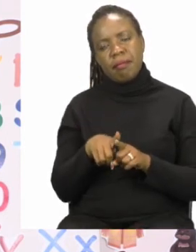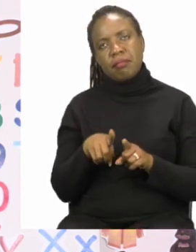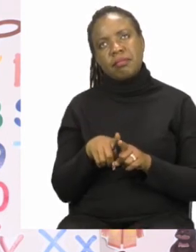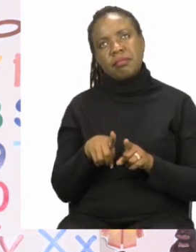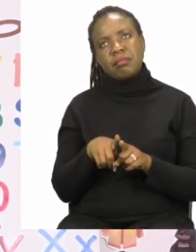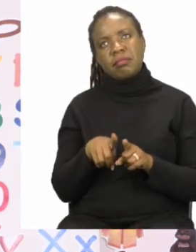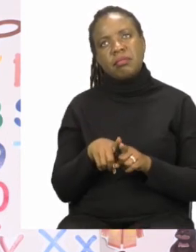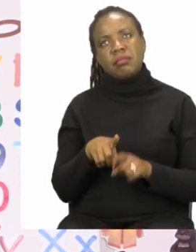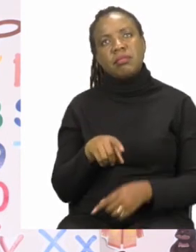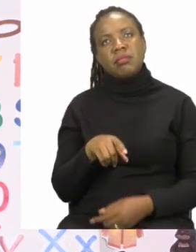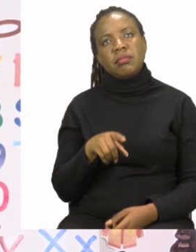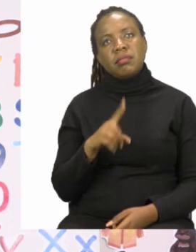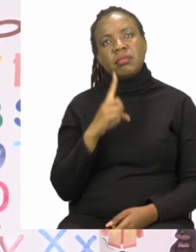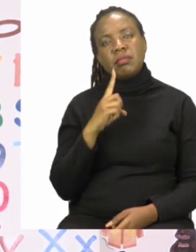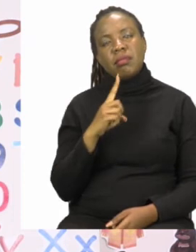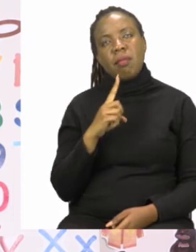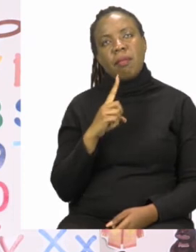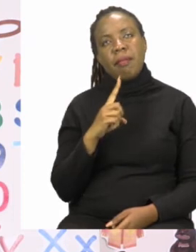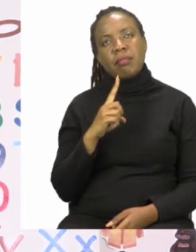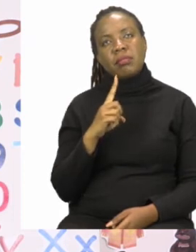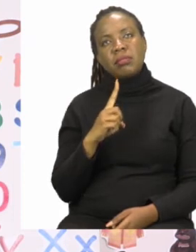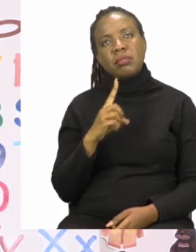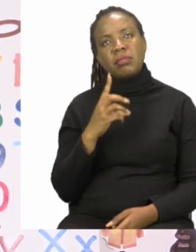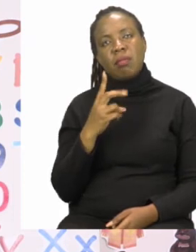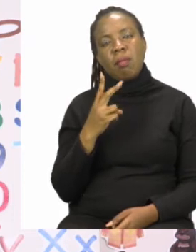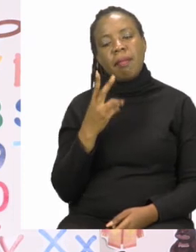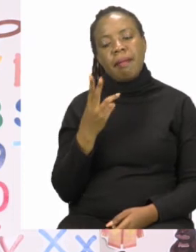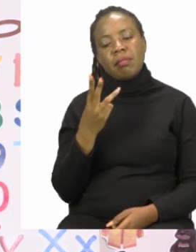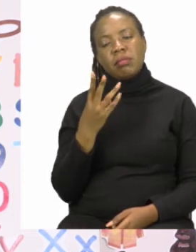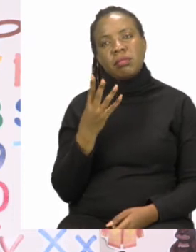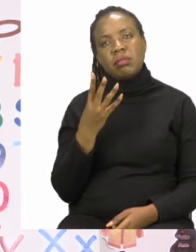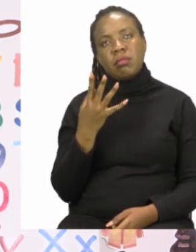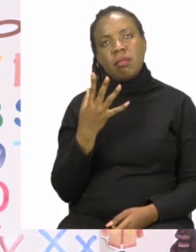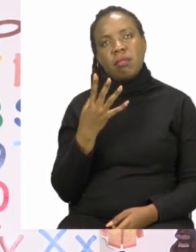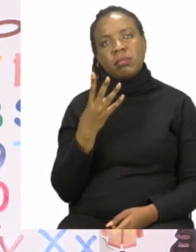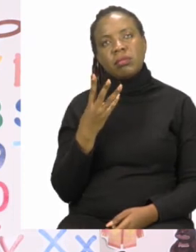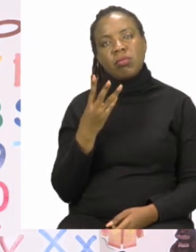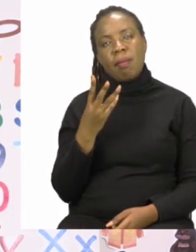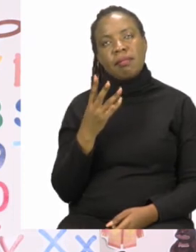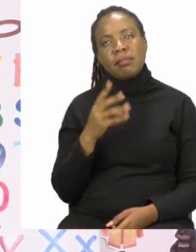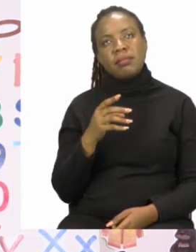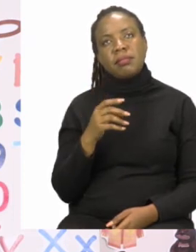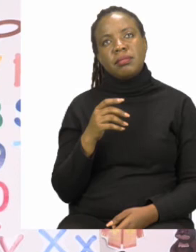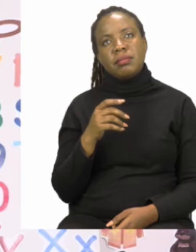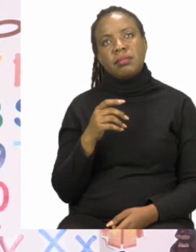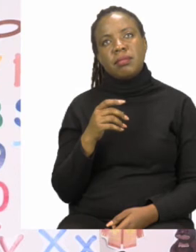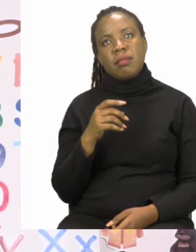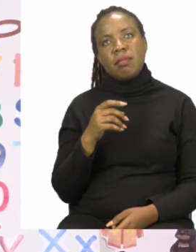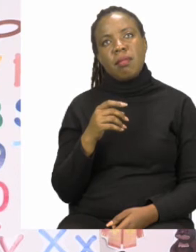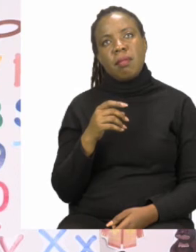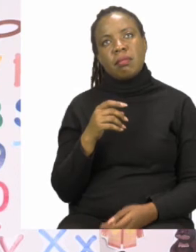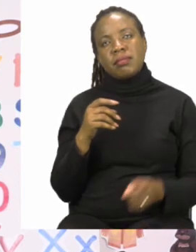6 goats. And then 1, 2, 3, 4, 5, 6. This